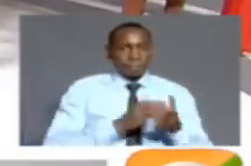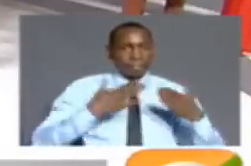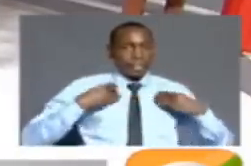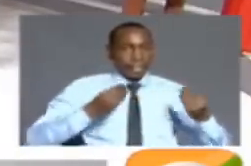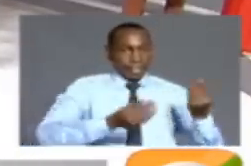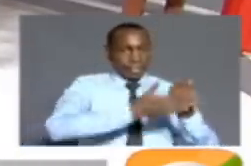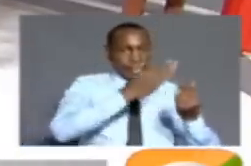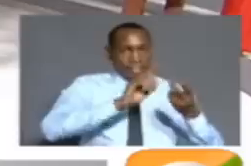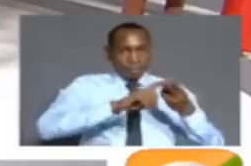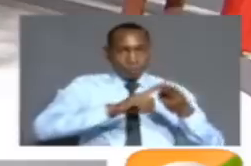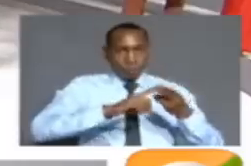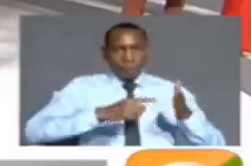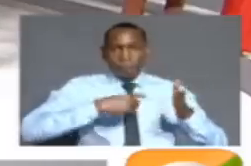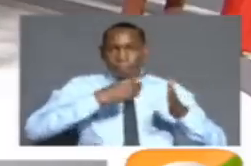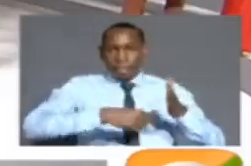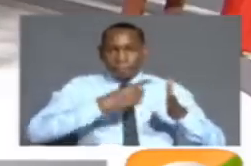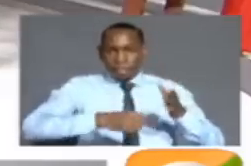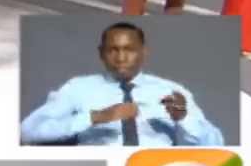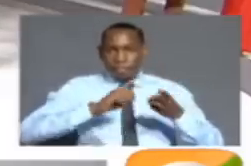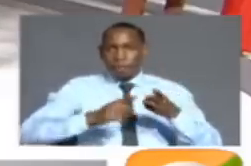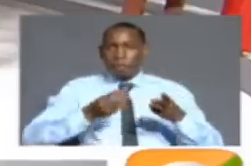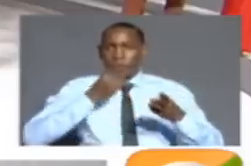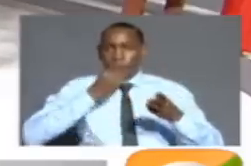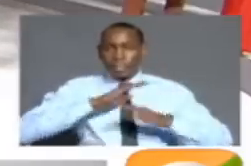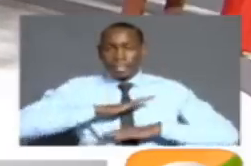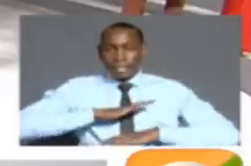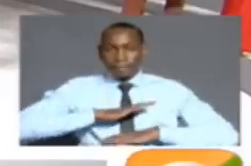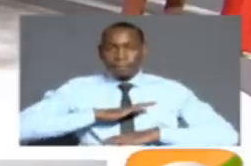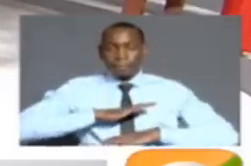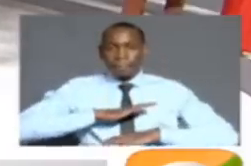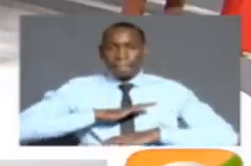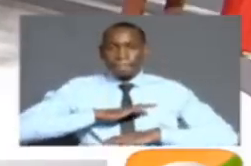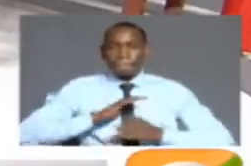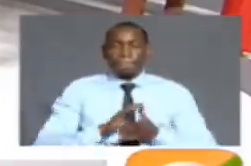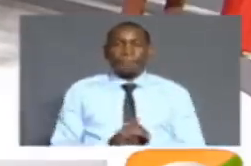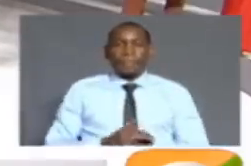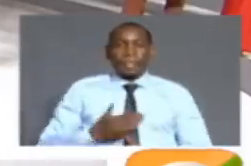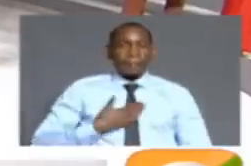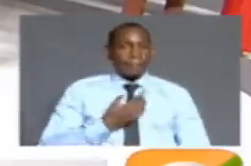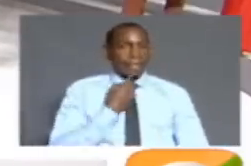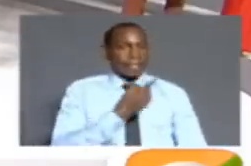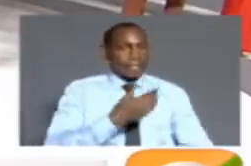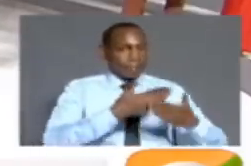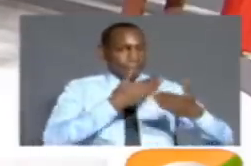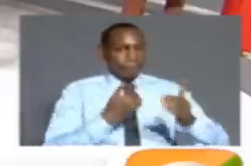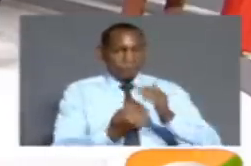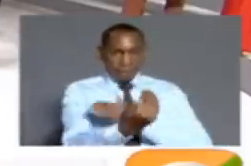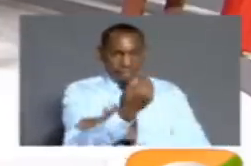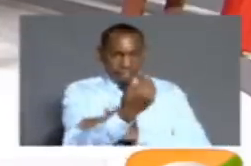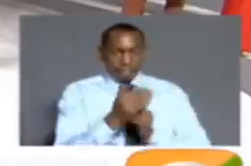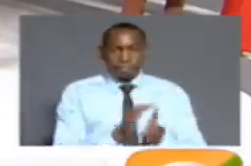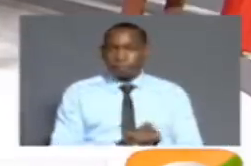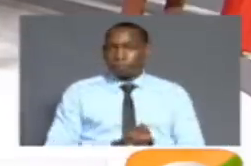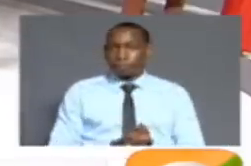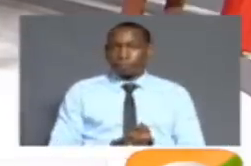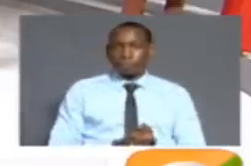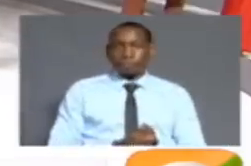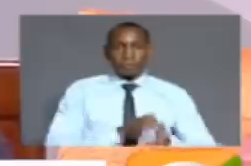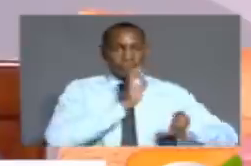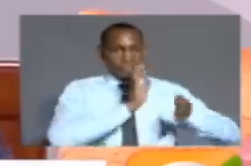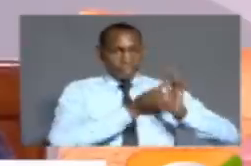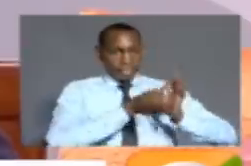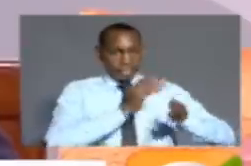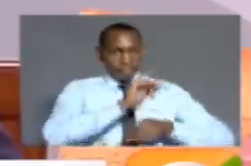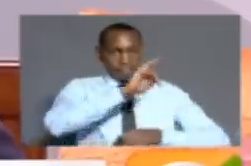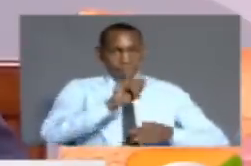You know, manufacturing, manufacturing uh-huh. and food security. And food security. Now, let me tell you, before you even ask, yeah. if